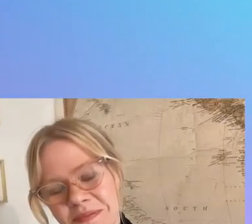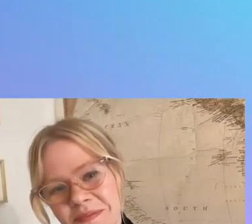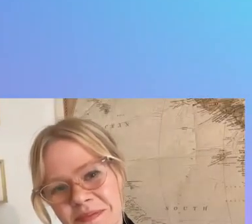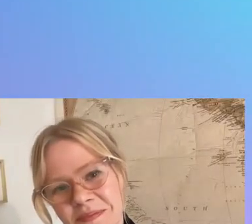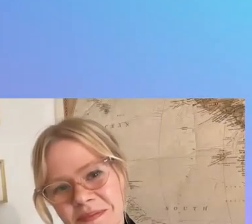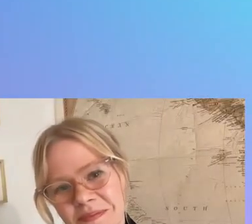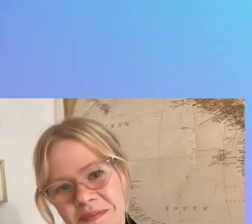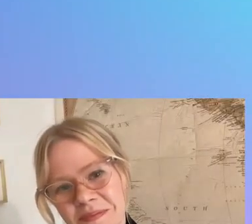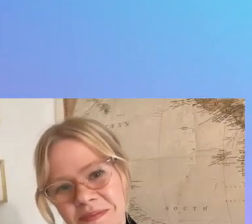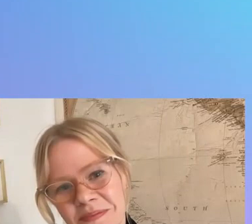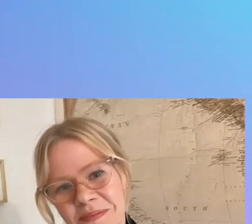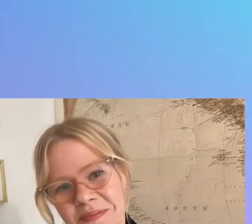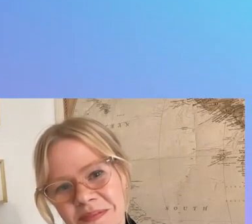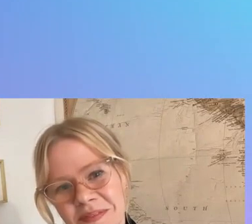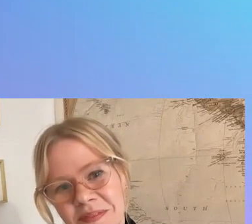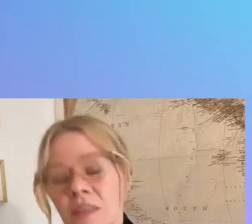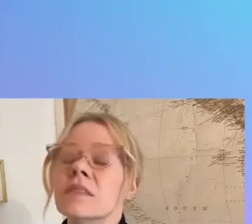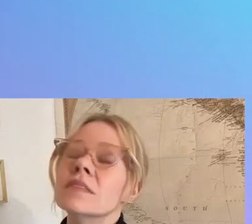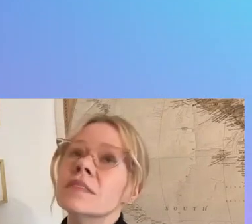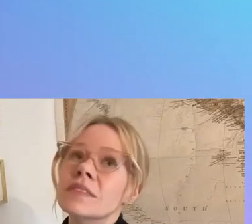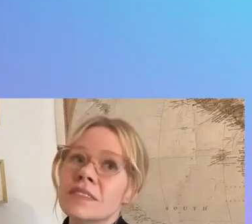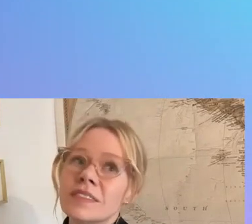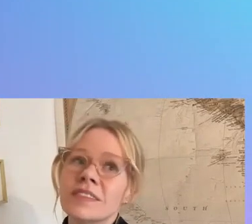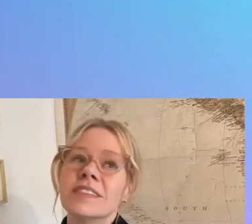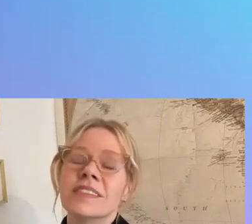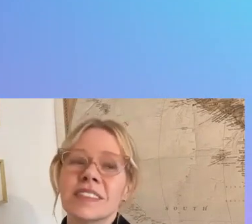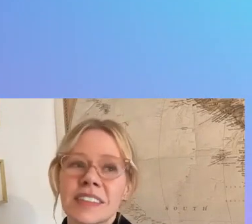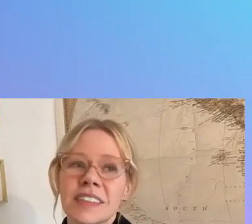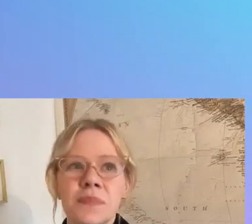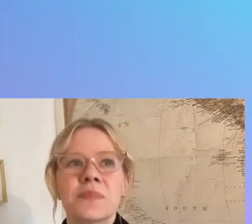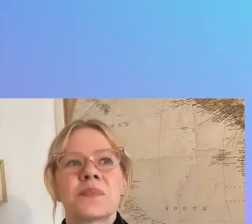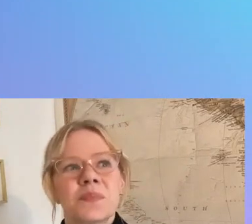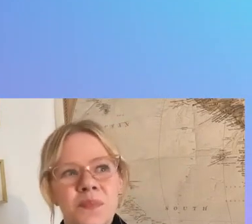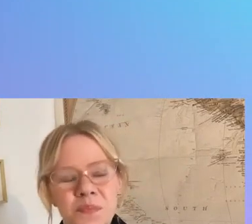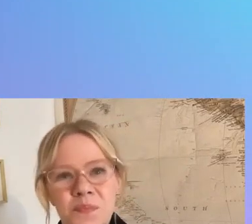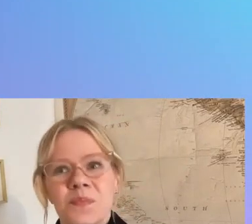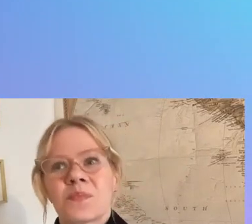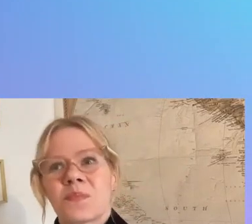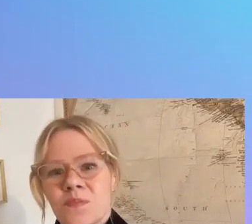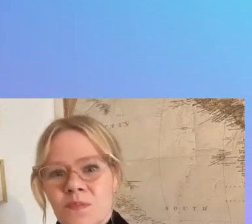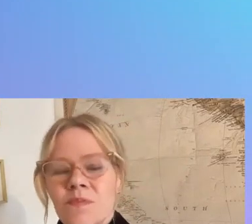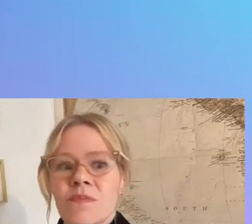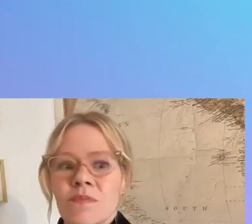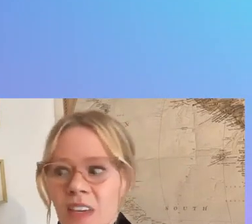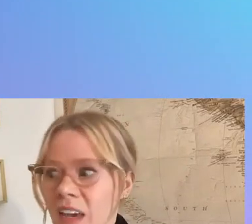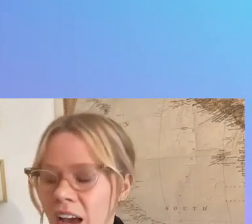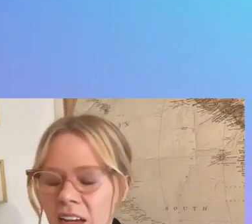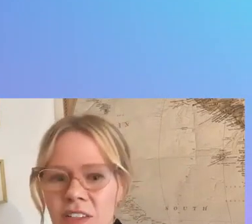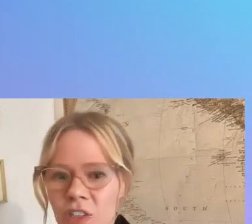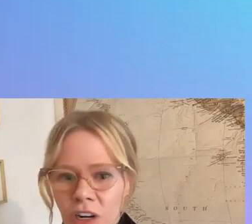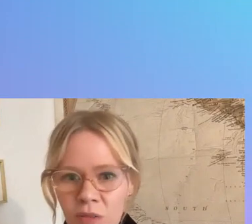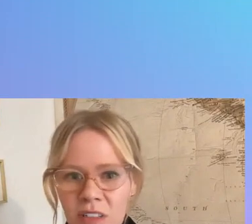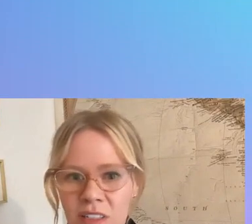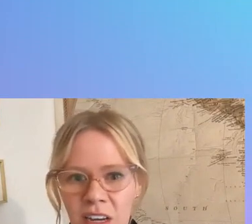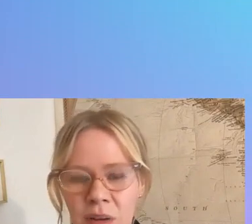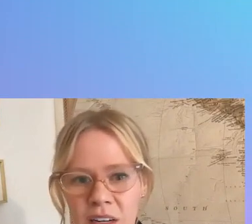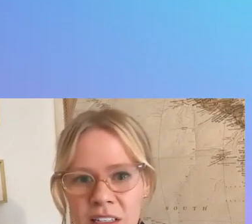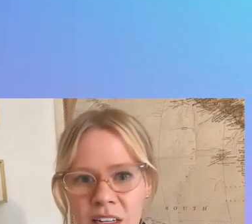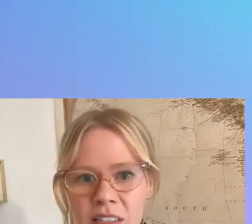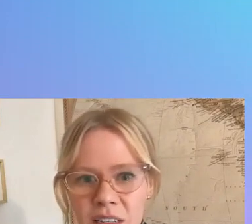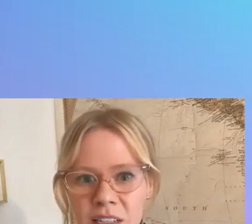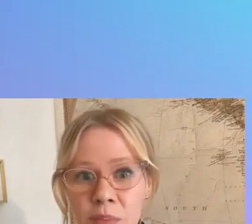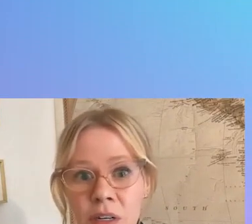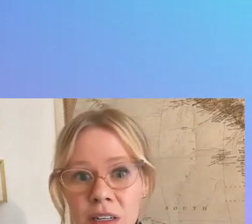have any suggestions for resources if someone wants to learn more about multisensory design? Yeah, start with Design